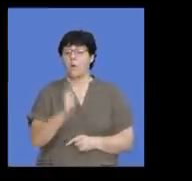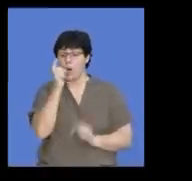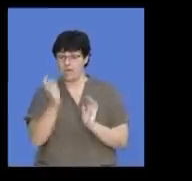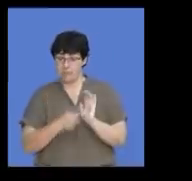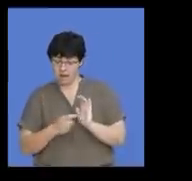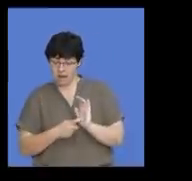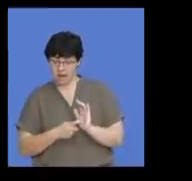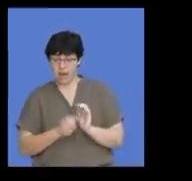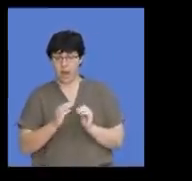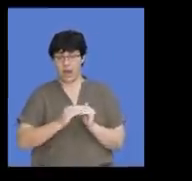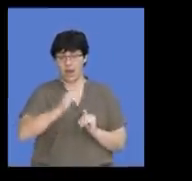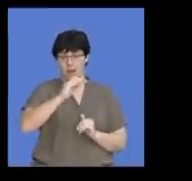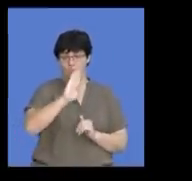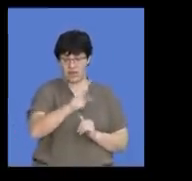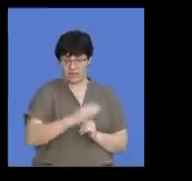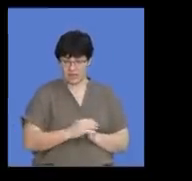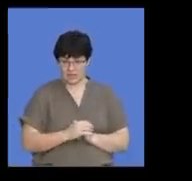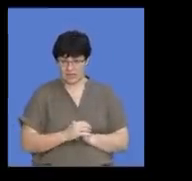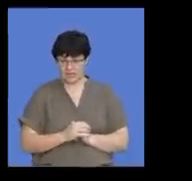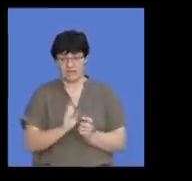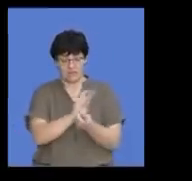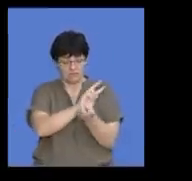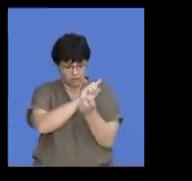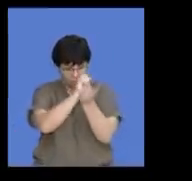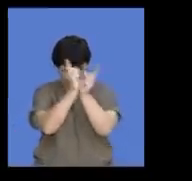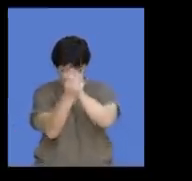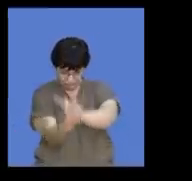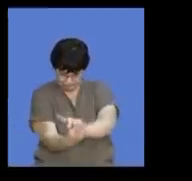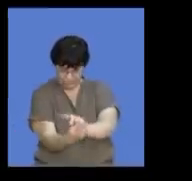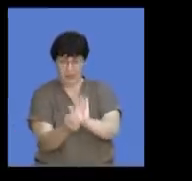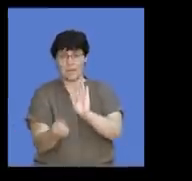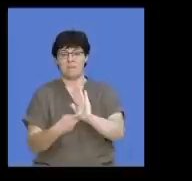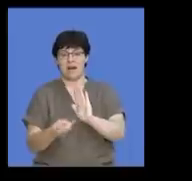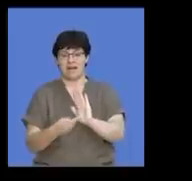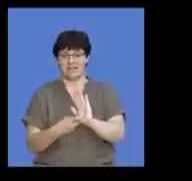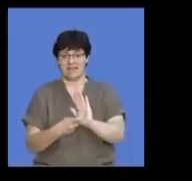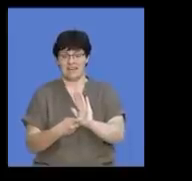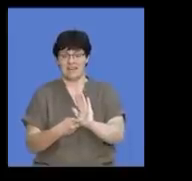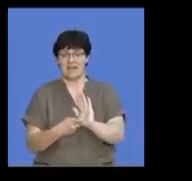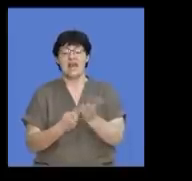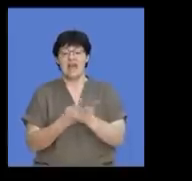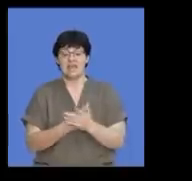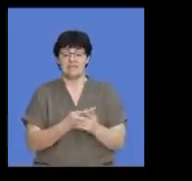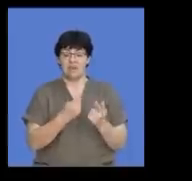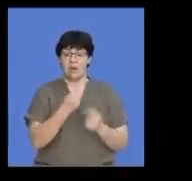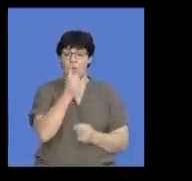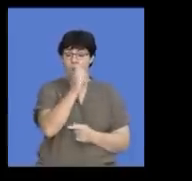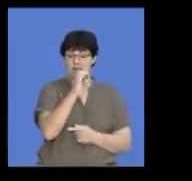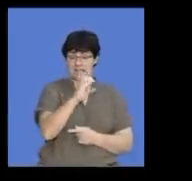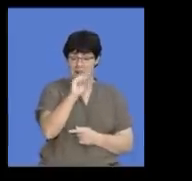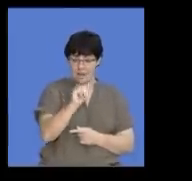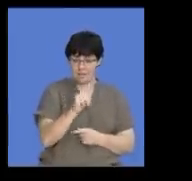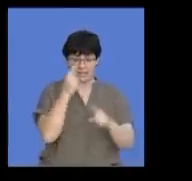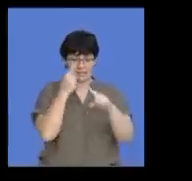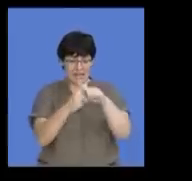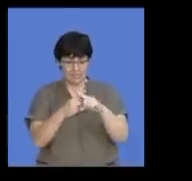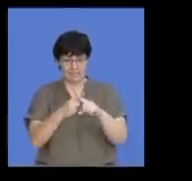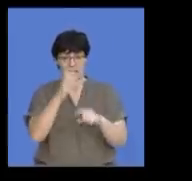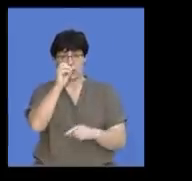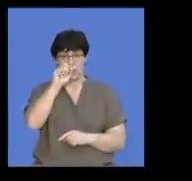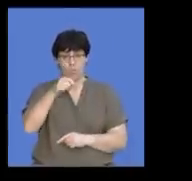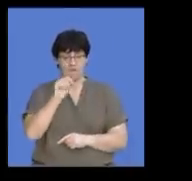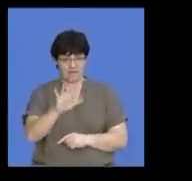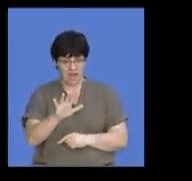breadth, one mark for the conversion. The moment I multiply 1 centimeter by 0.5, I get